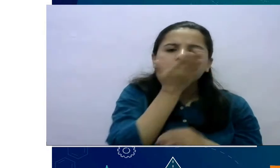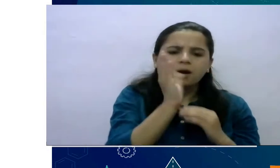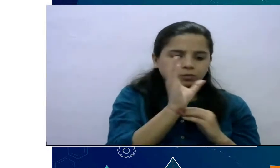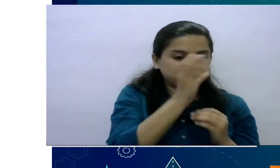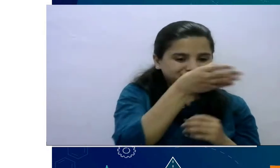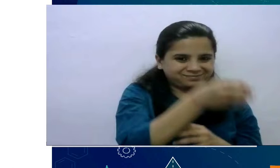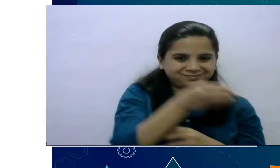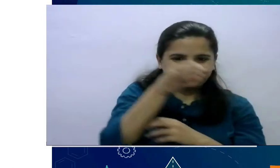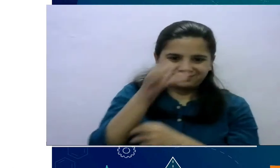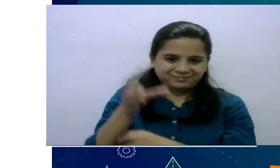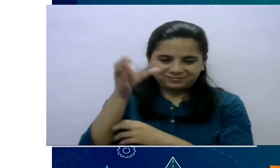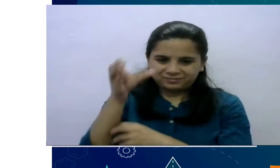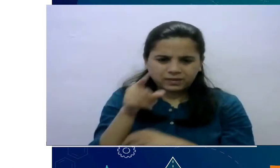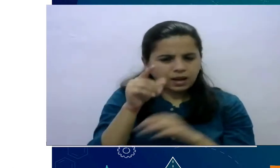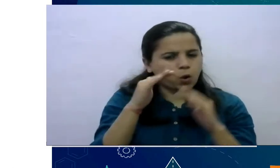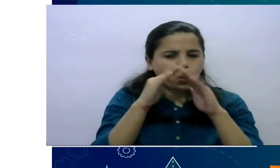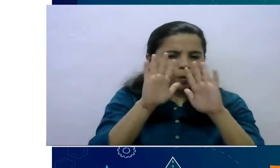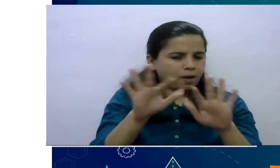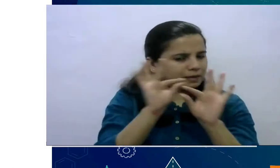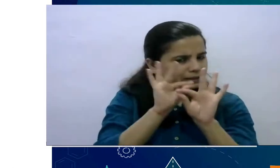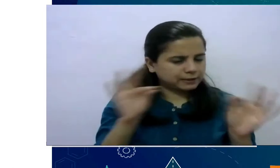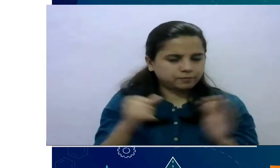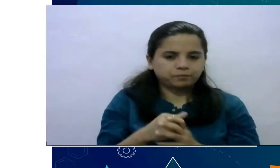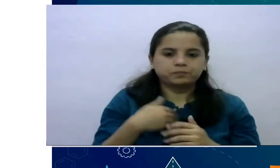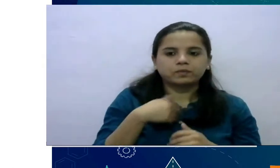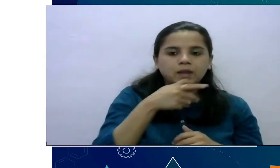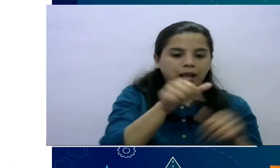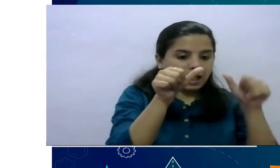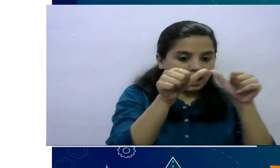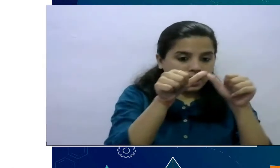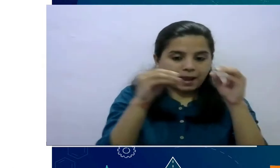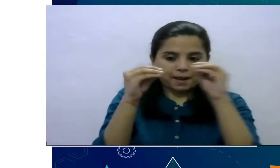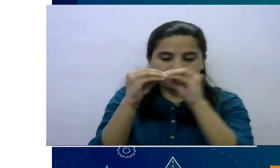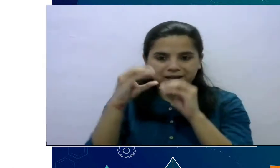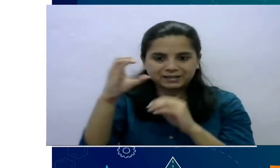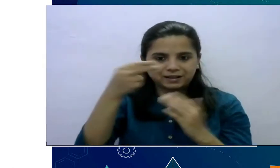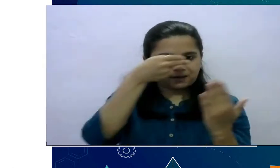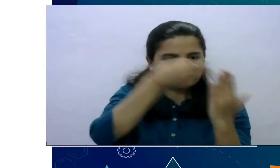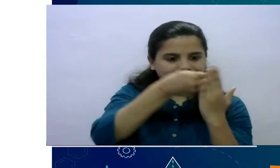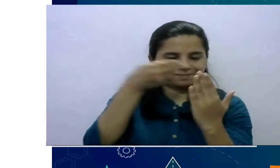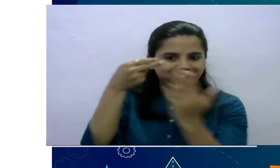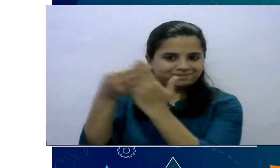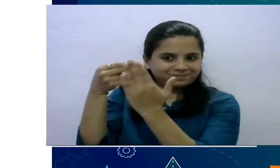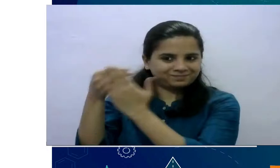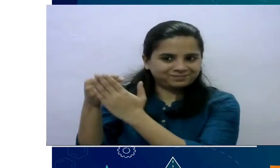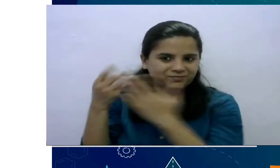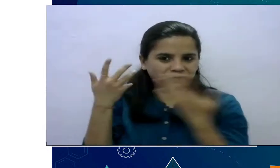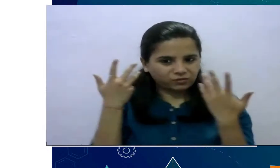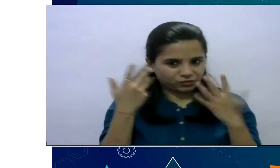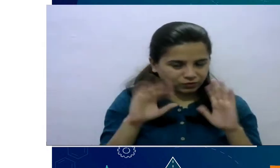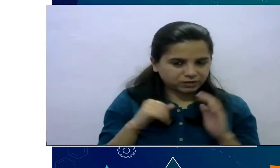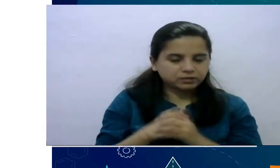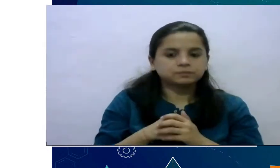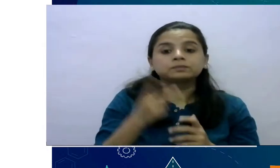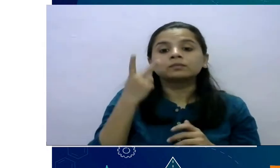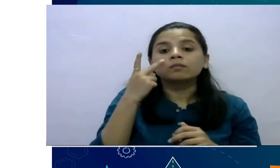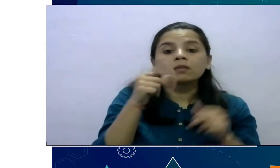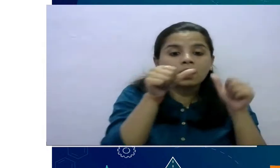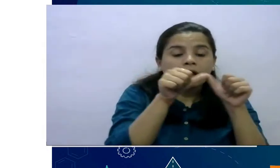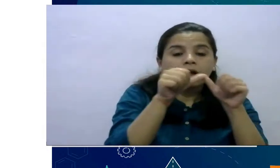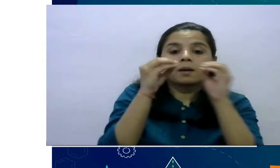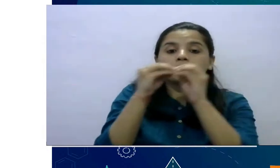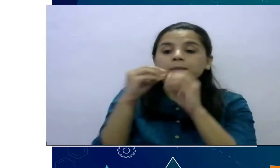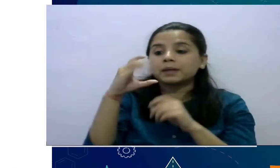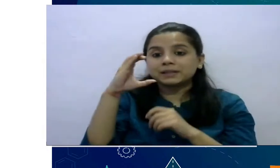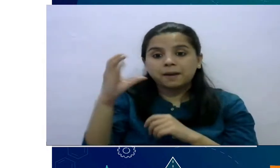home. Fine. Now, I have labeled them as A, B, and C just to differentiate. And each of these glasses are filled